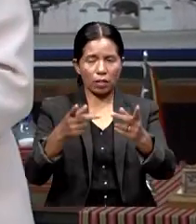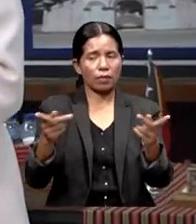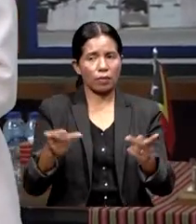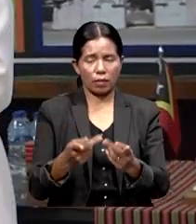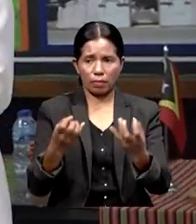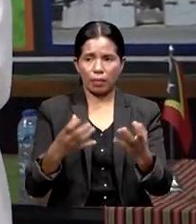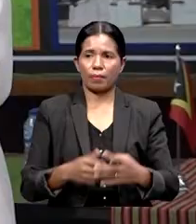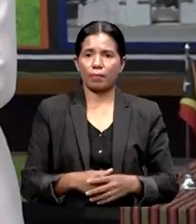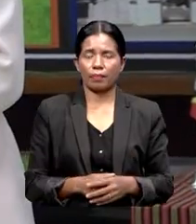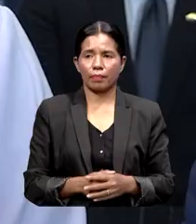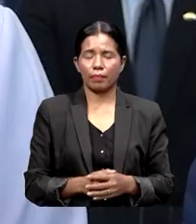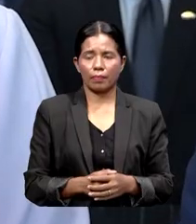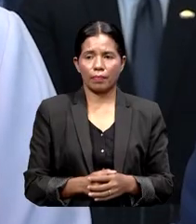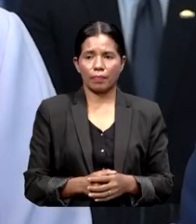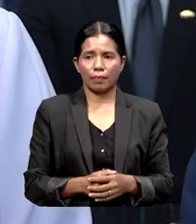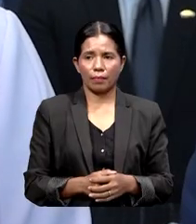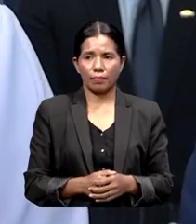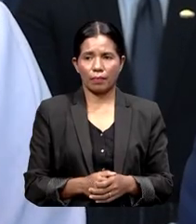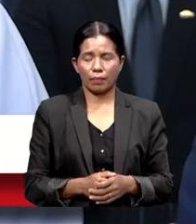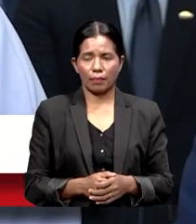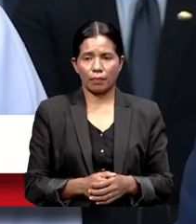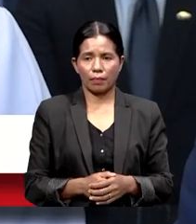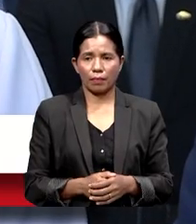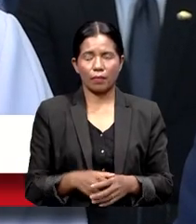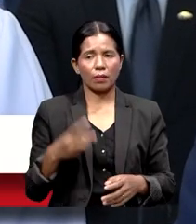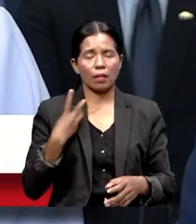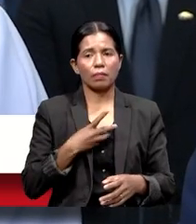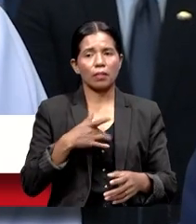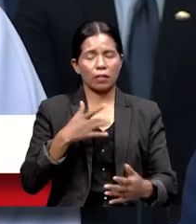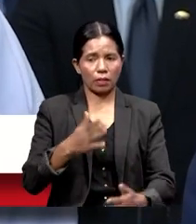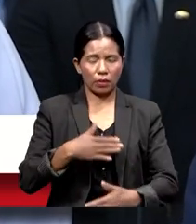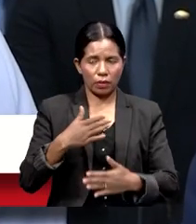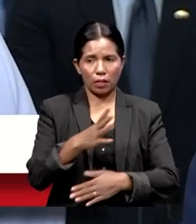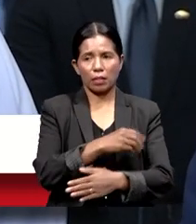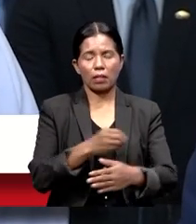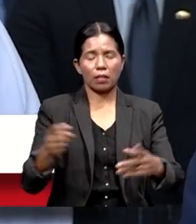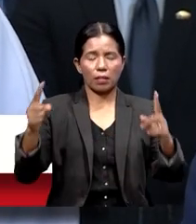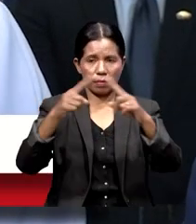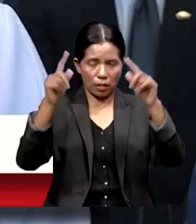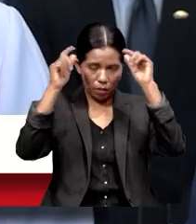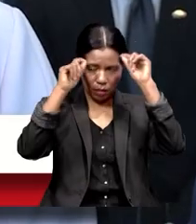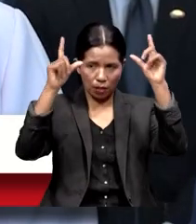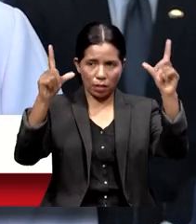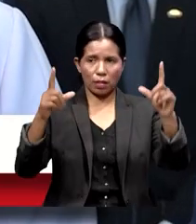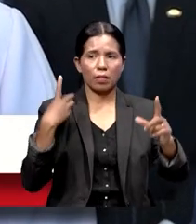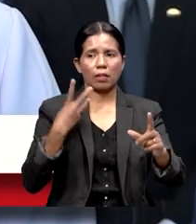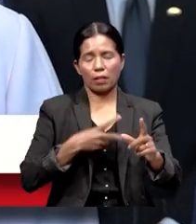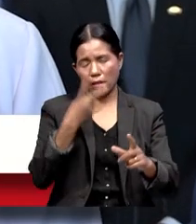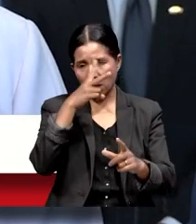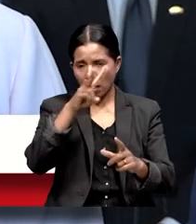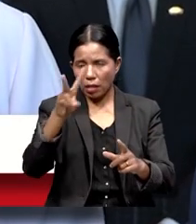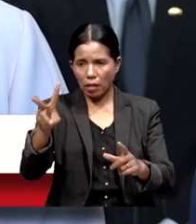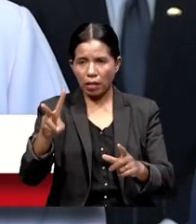The Northern Territory Government is so excited to be building our relationships with Timor-Leste, and we are looking very